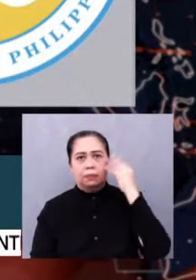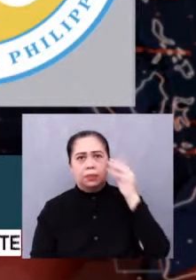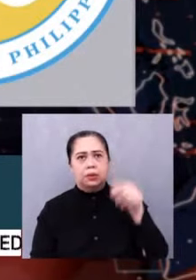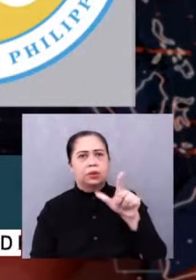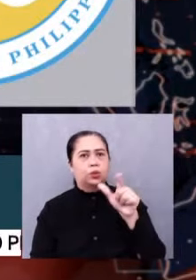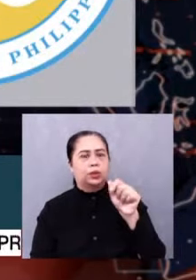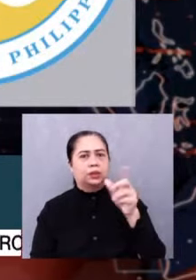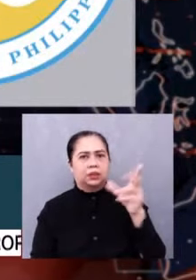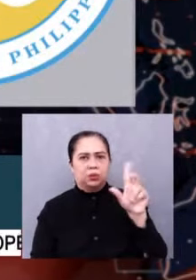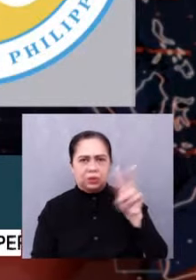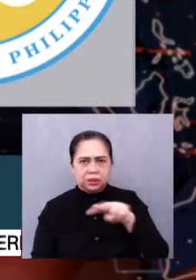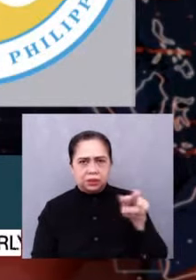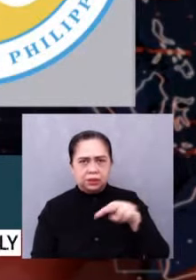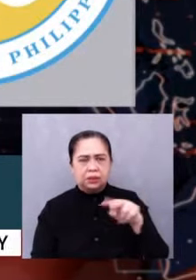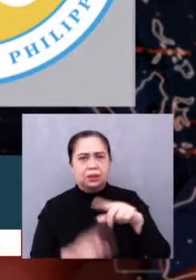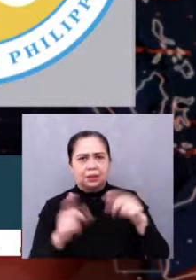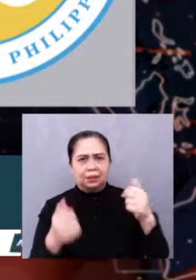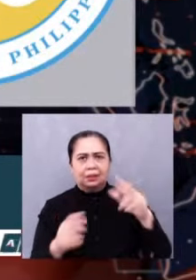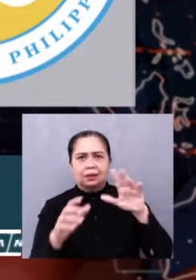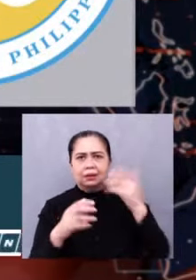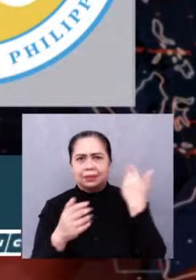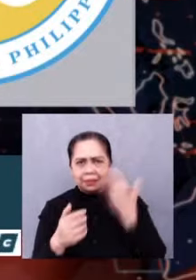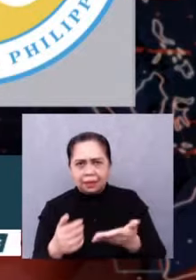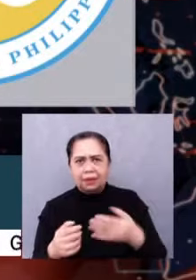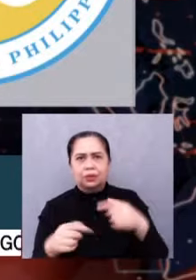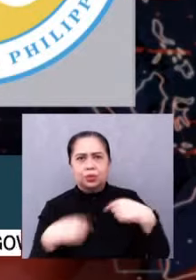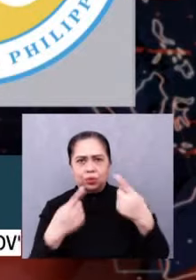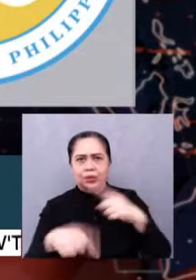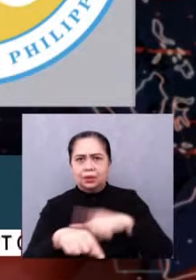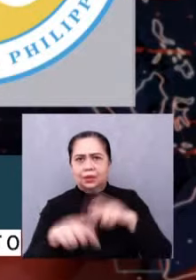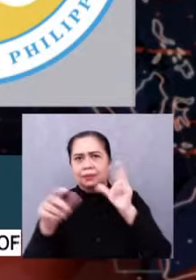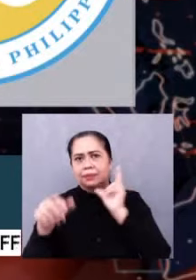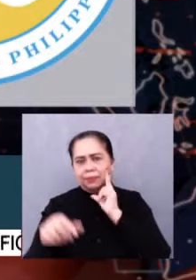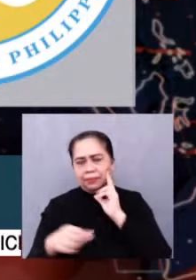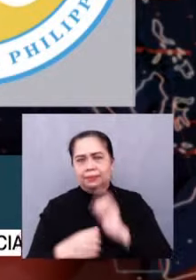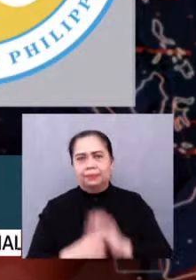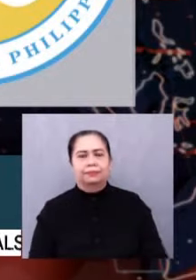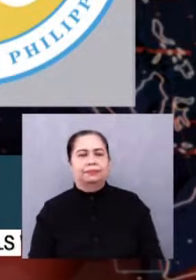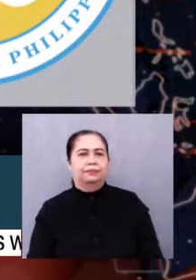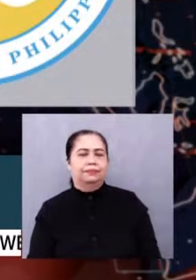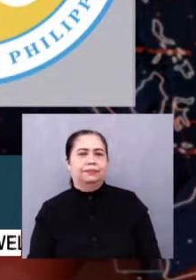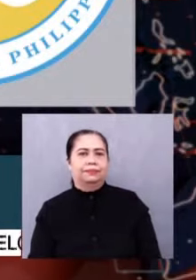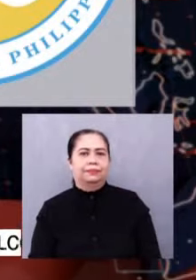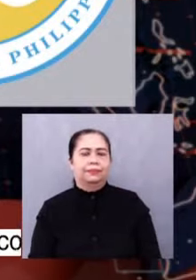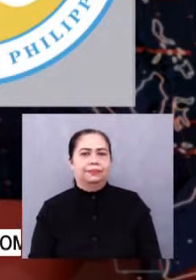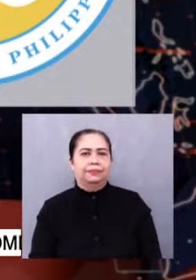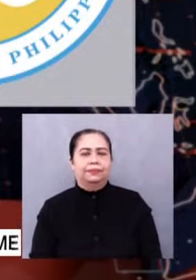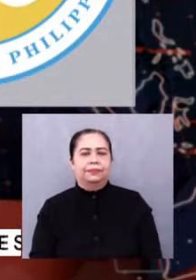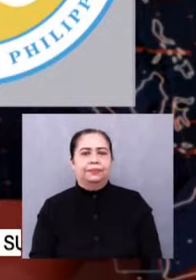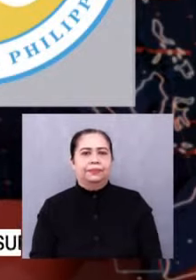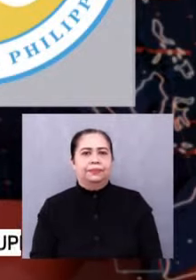journalist killed under the present administration. Jervis Manahan, ABS-CBN News.